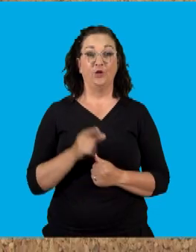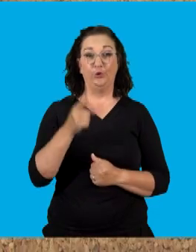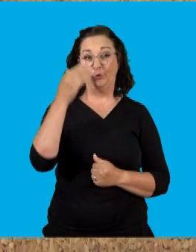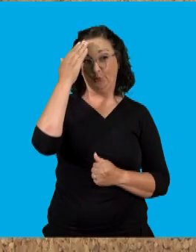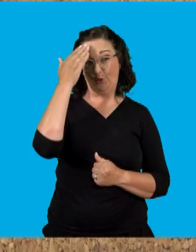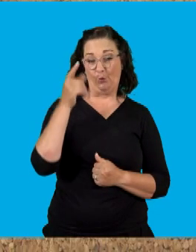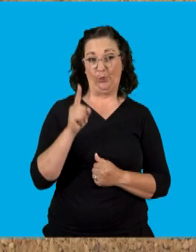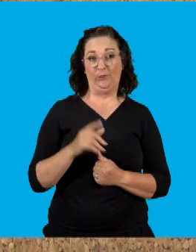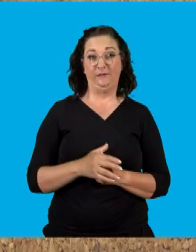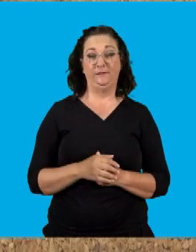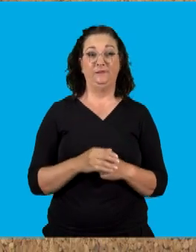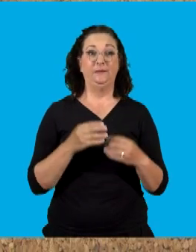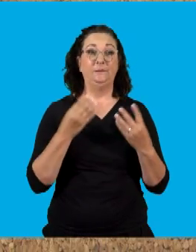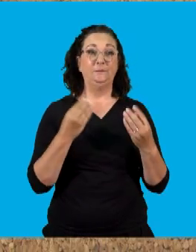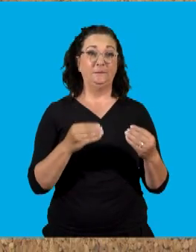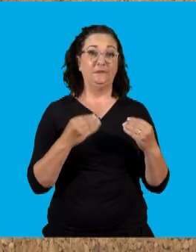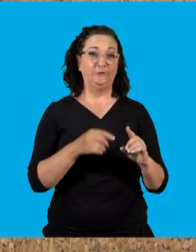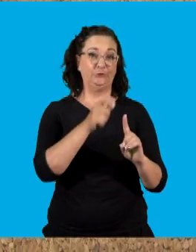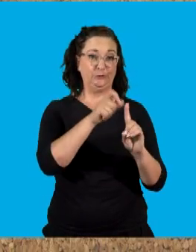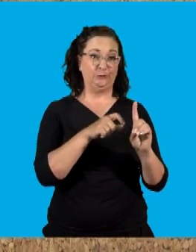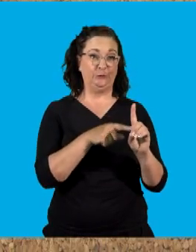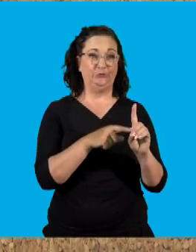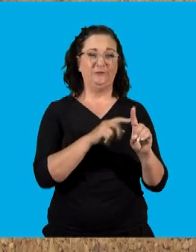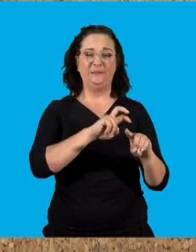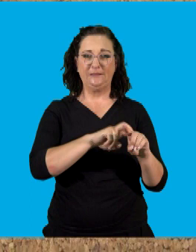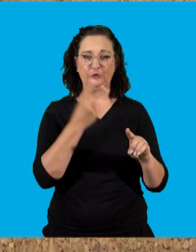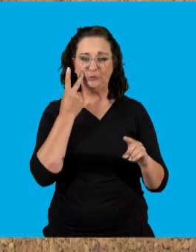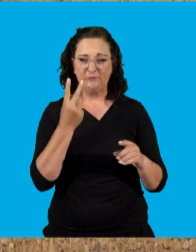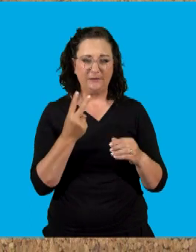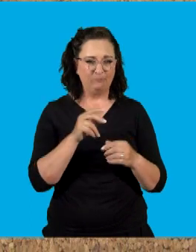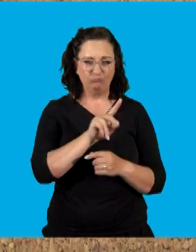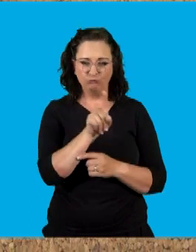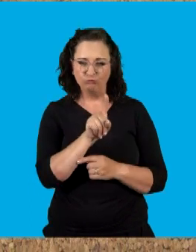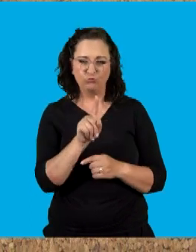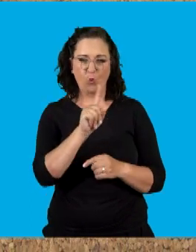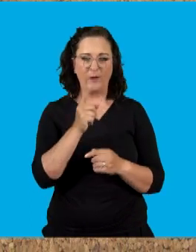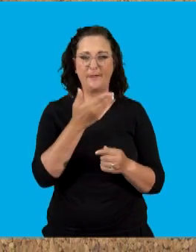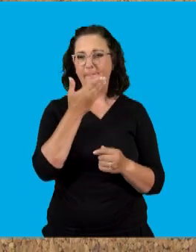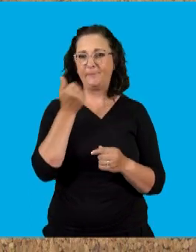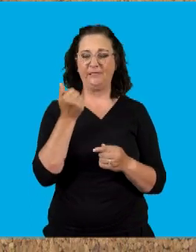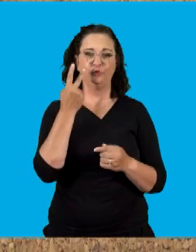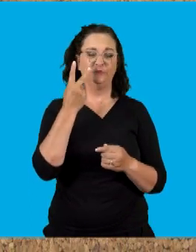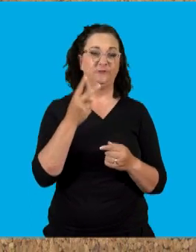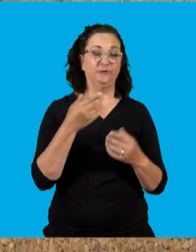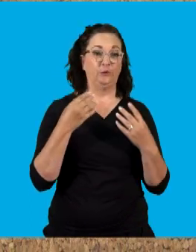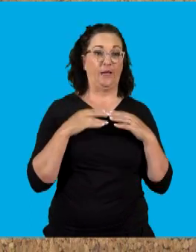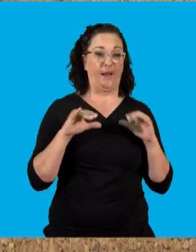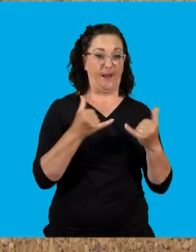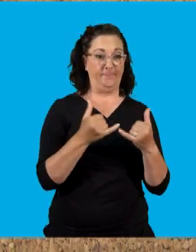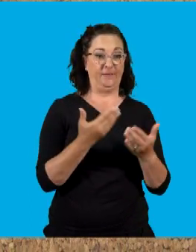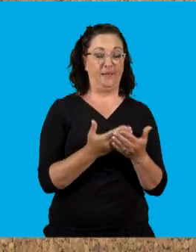Did you know that an entrepreneur needs to consider various factors to determine the best form of ownership? The operation